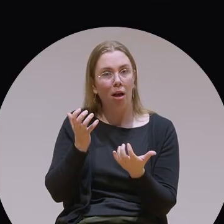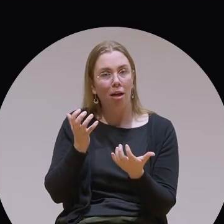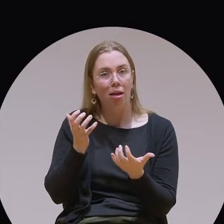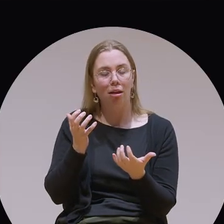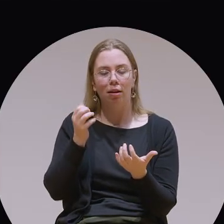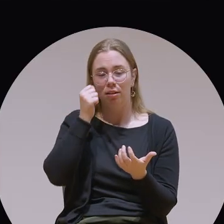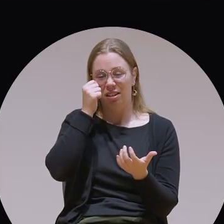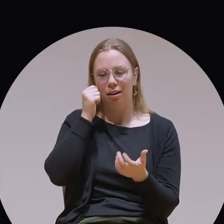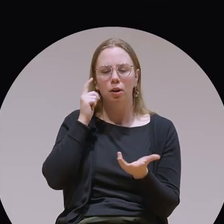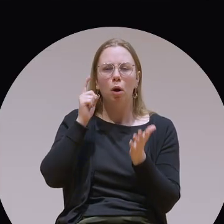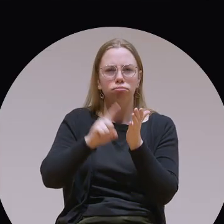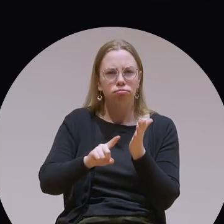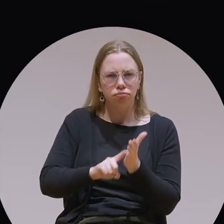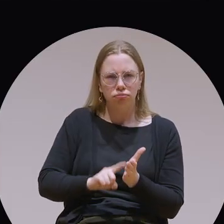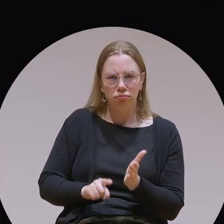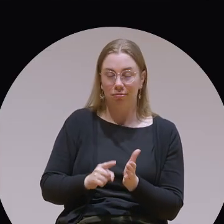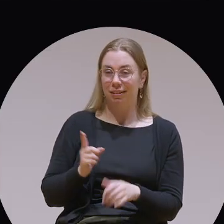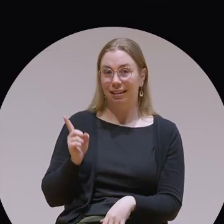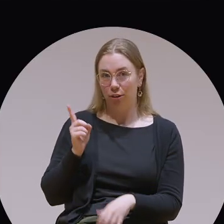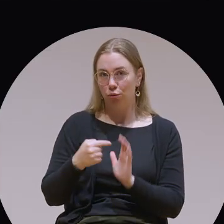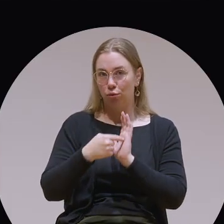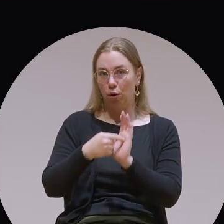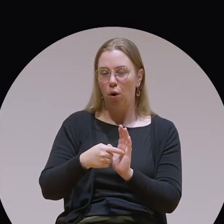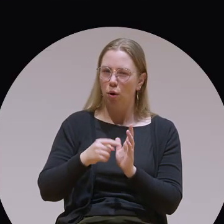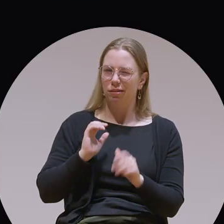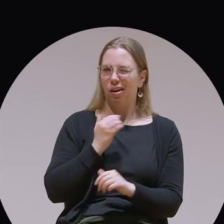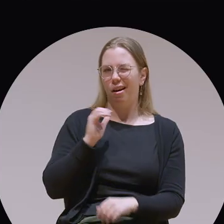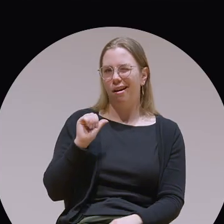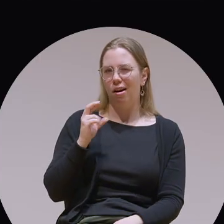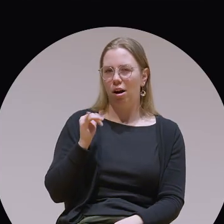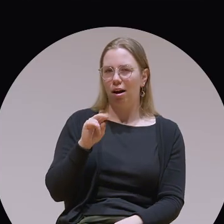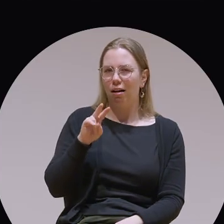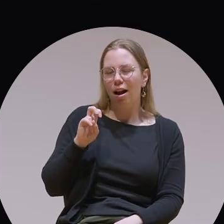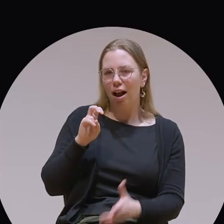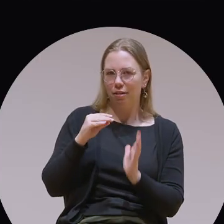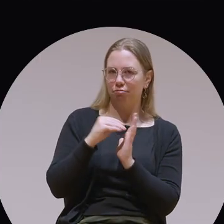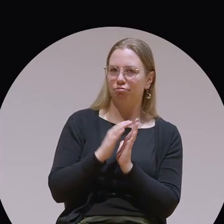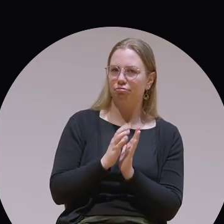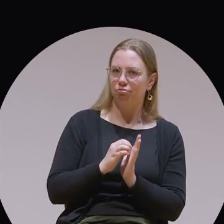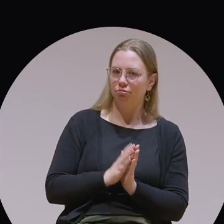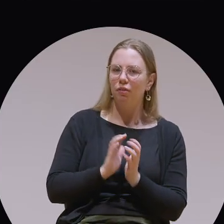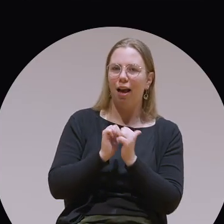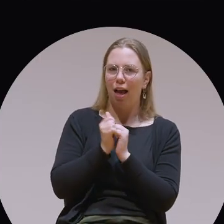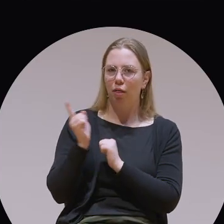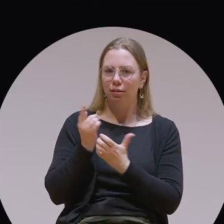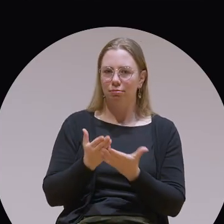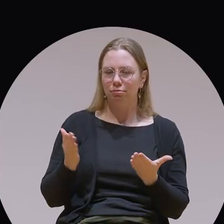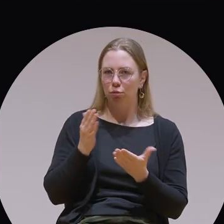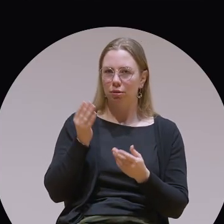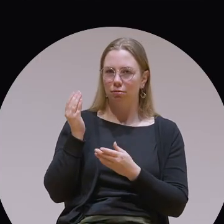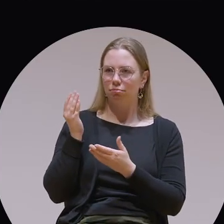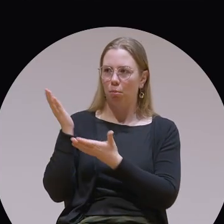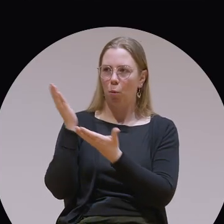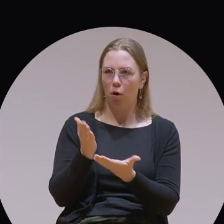is some of the correspondence from the Met's archive concerning the transport of this enormously heavy sarcophagus from Turkey to